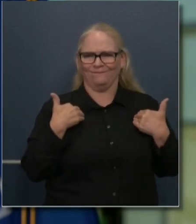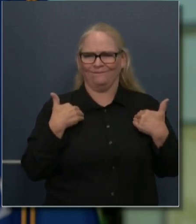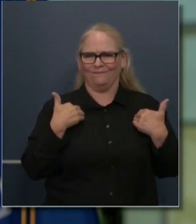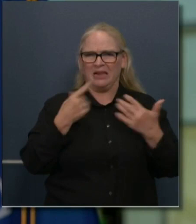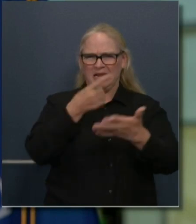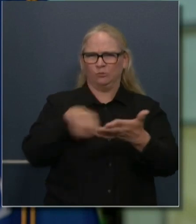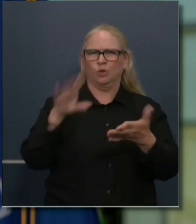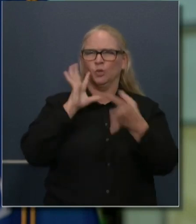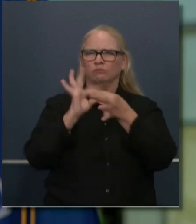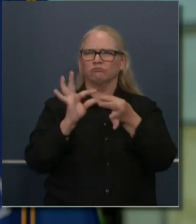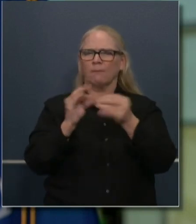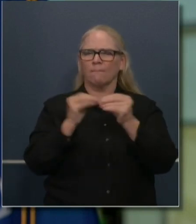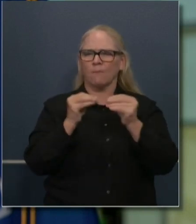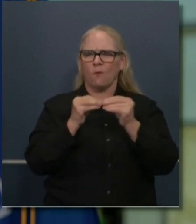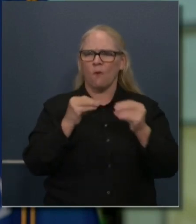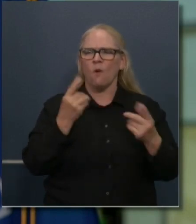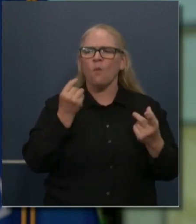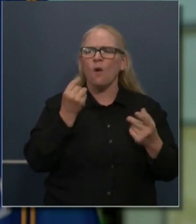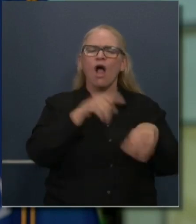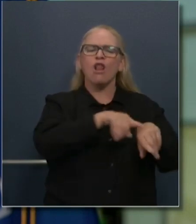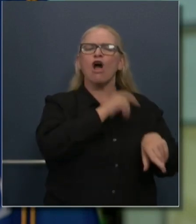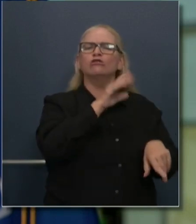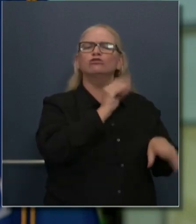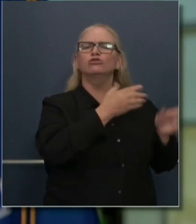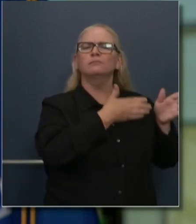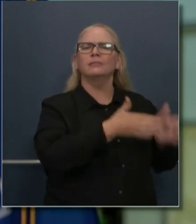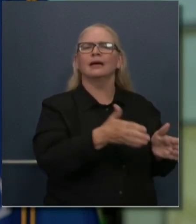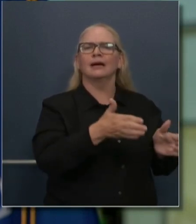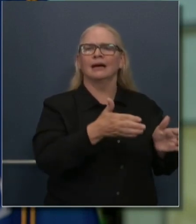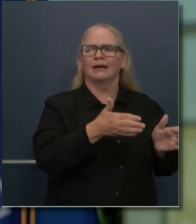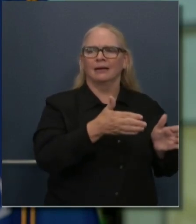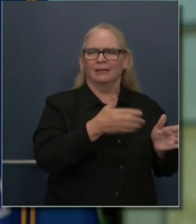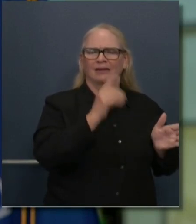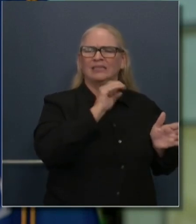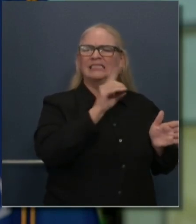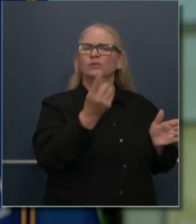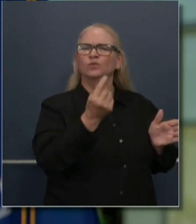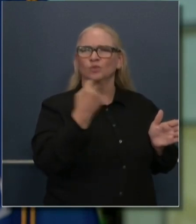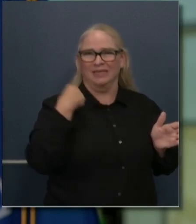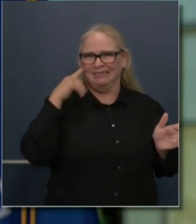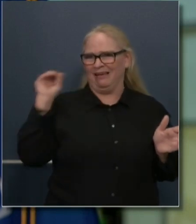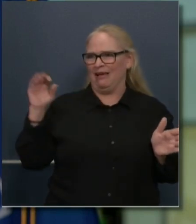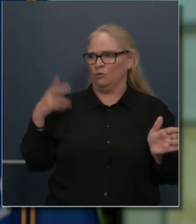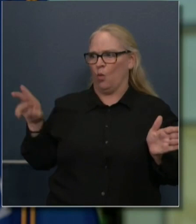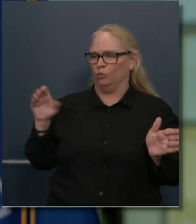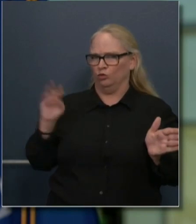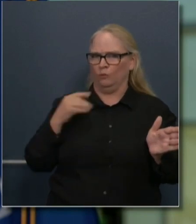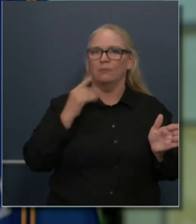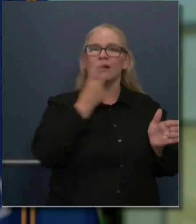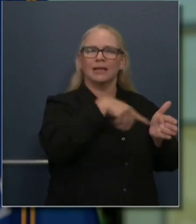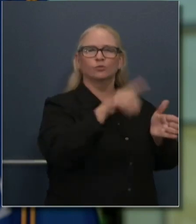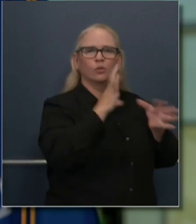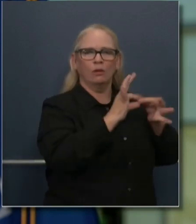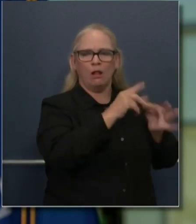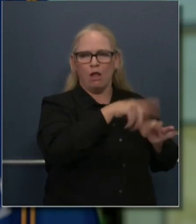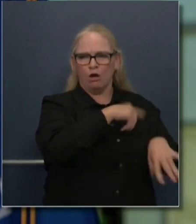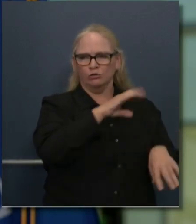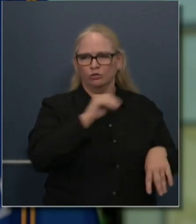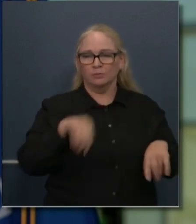EDD strategy as it relates to addressing the foundational issue, which, by the way, is not unique to California, and that is an